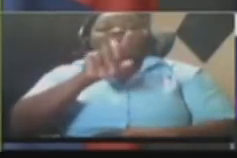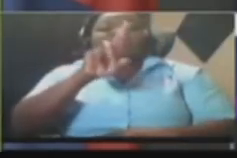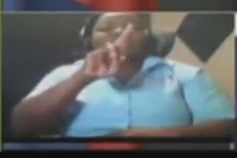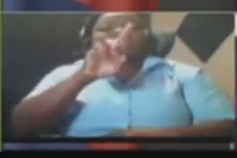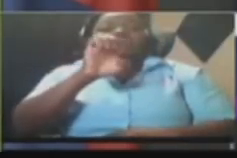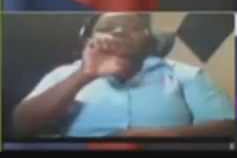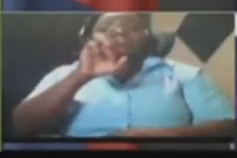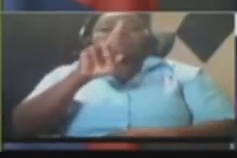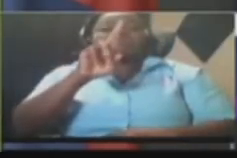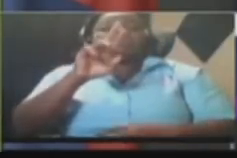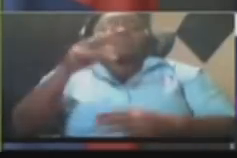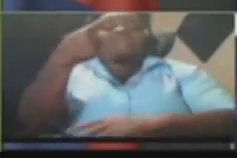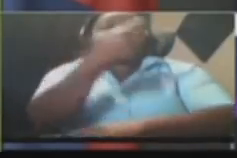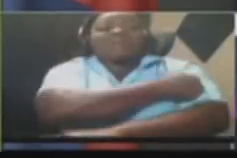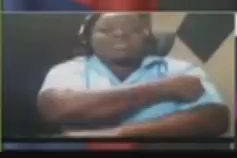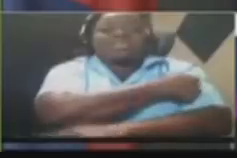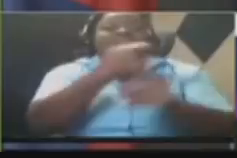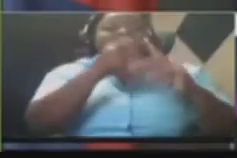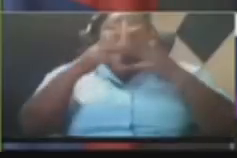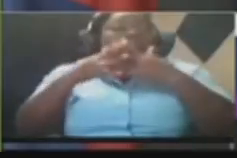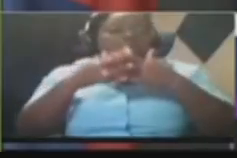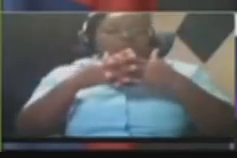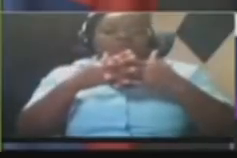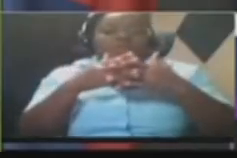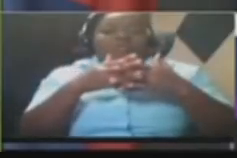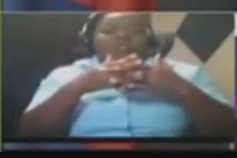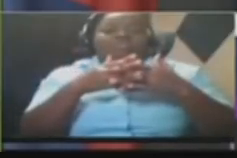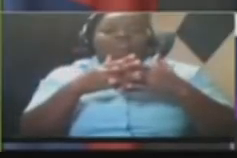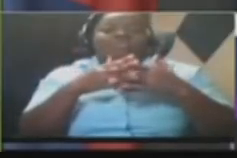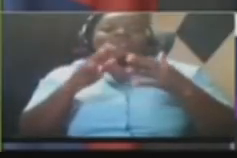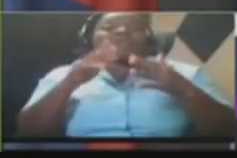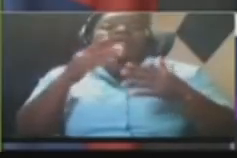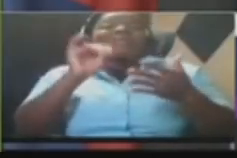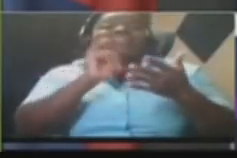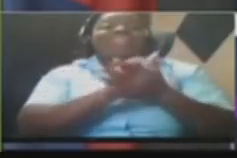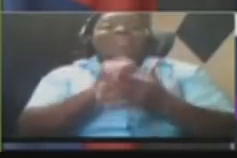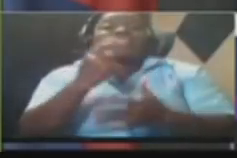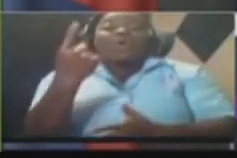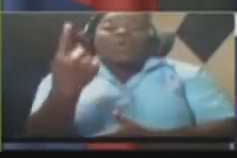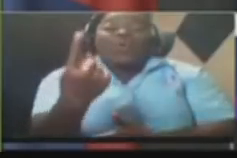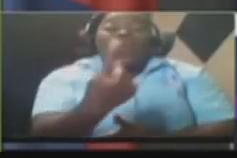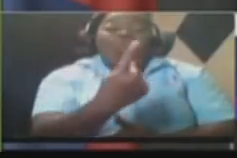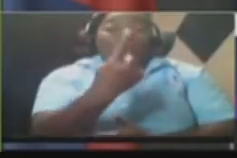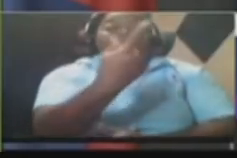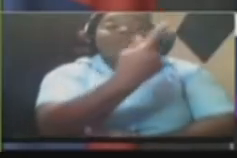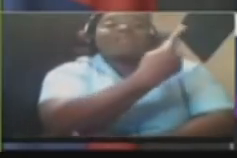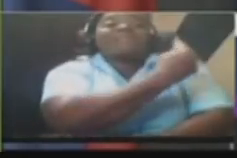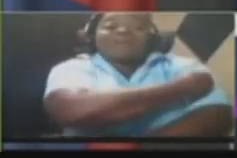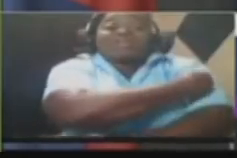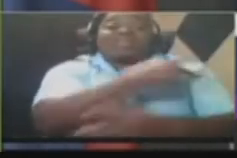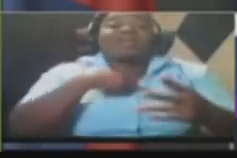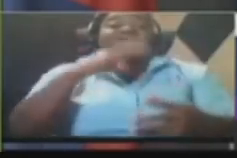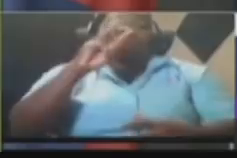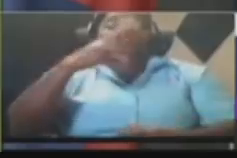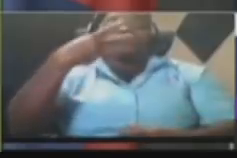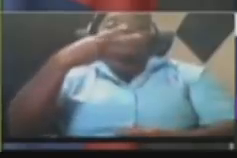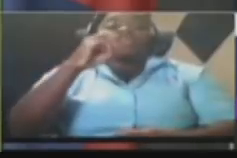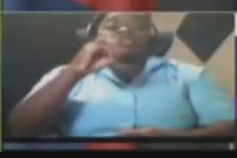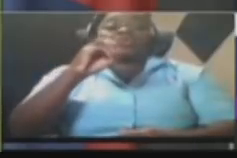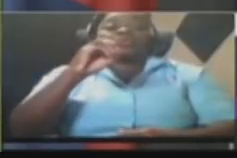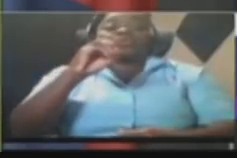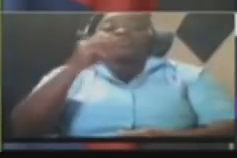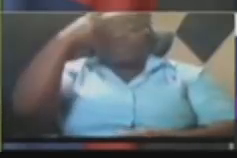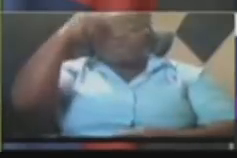here now, that is the only vaccine that has WHO clearance for the use